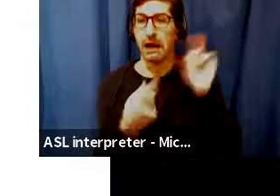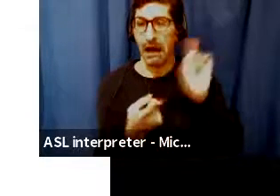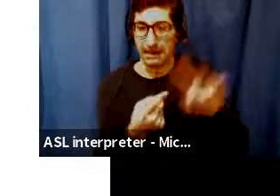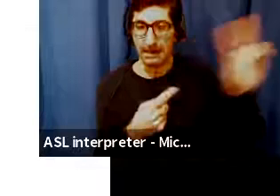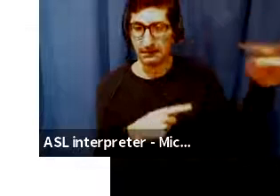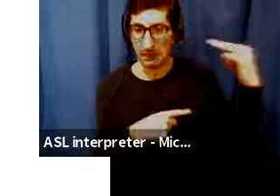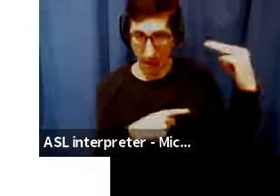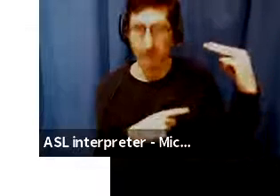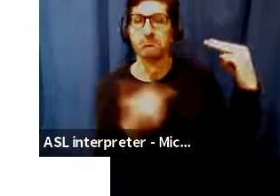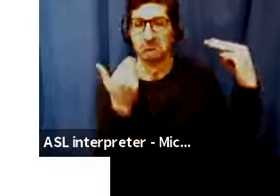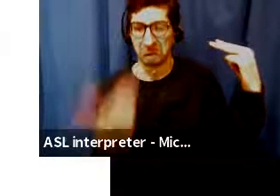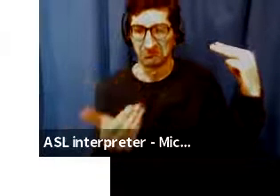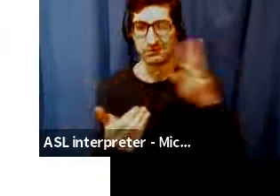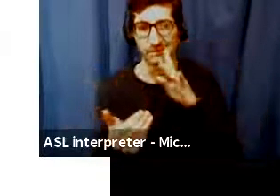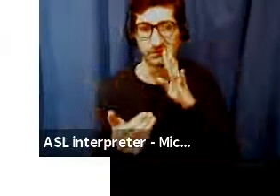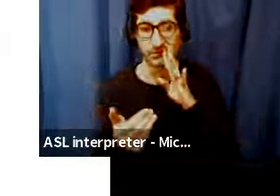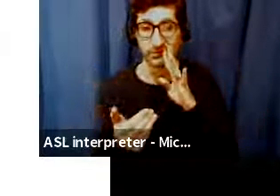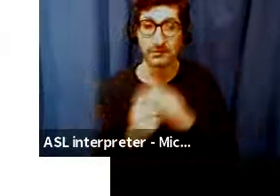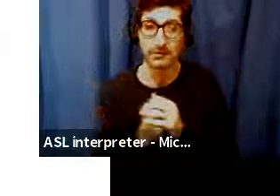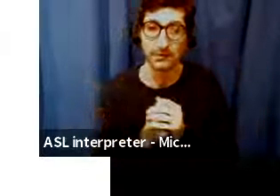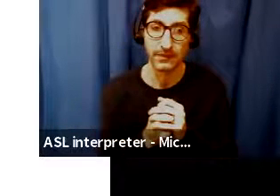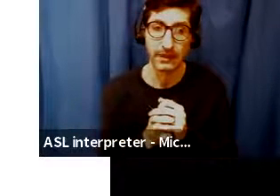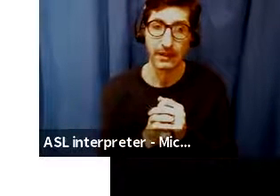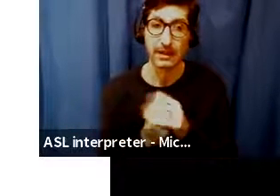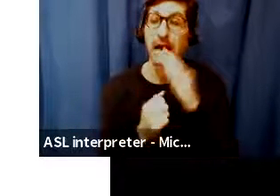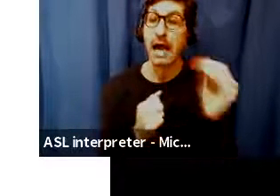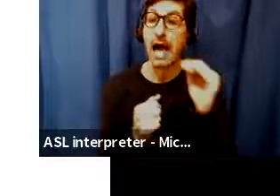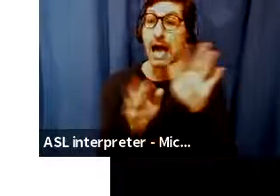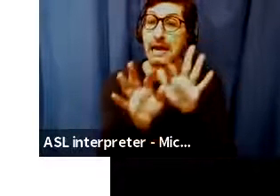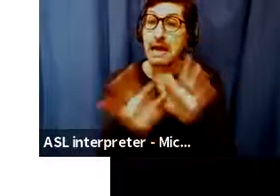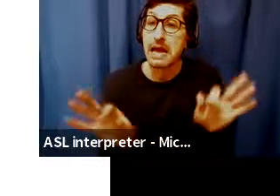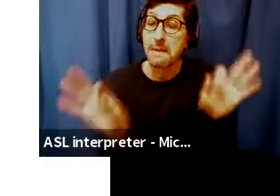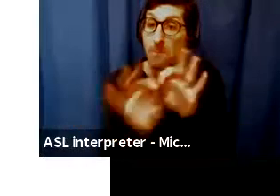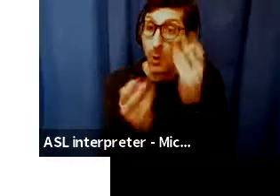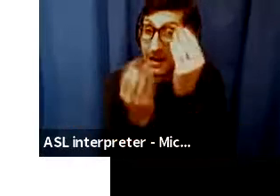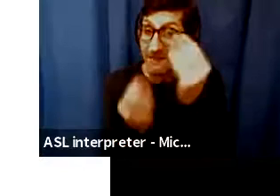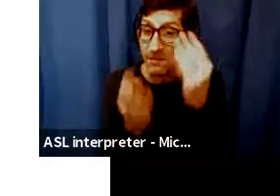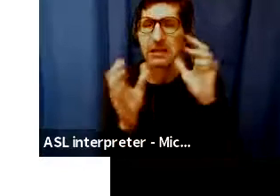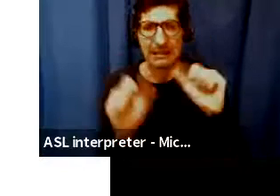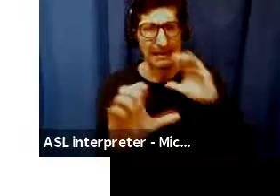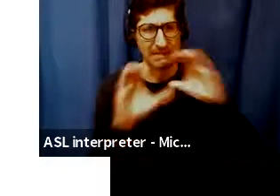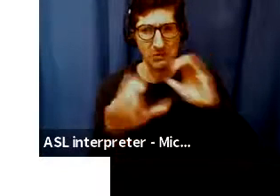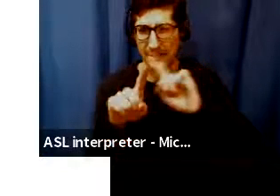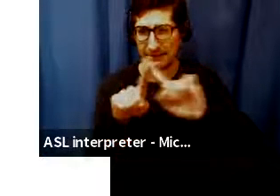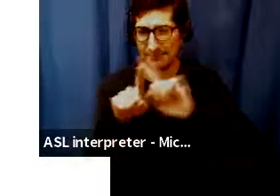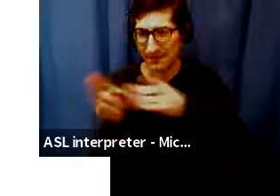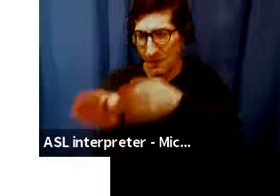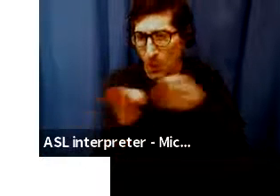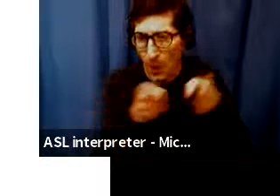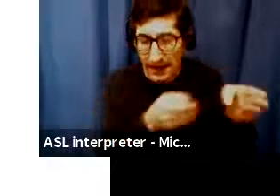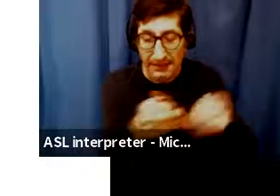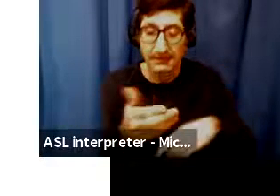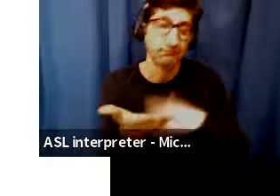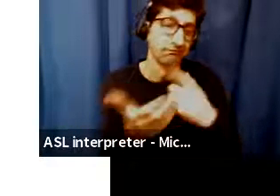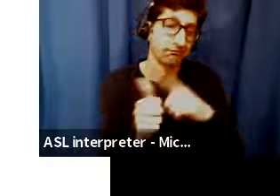providing important information using multiple means of communication. So providing it in